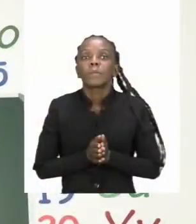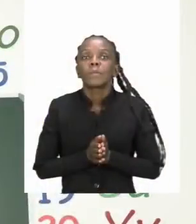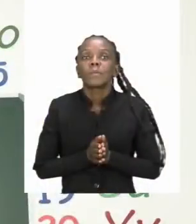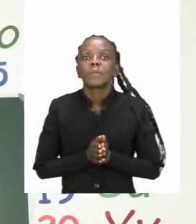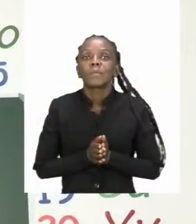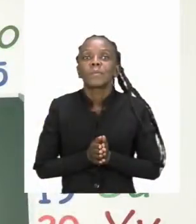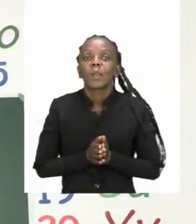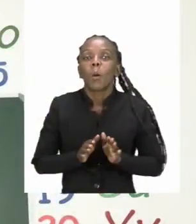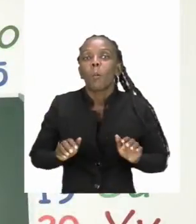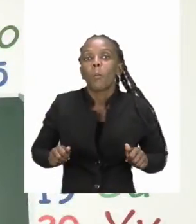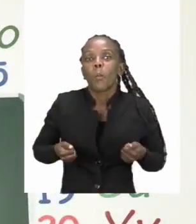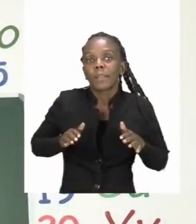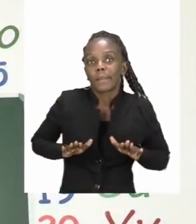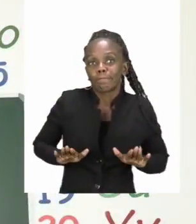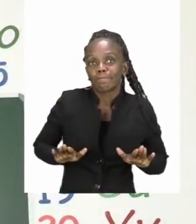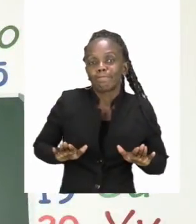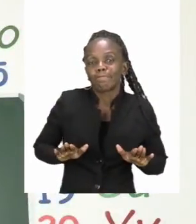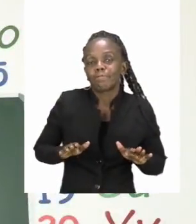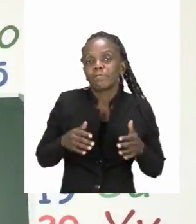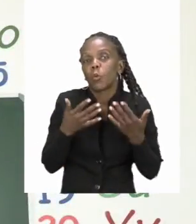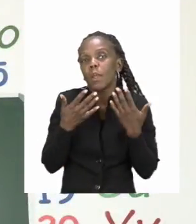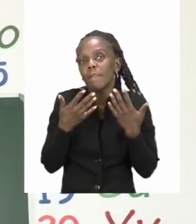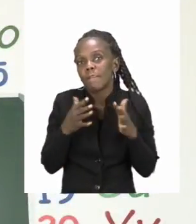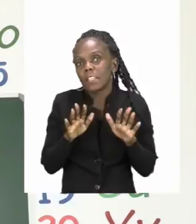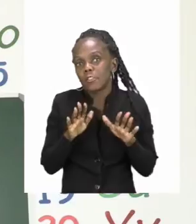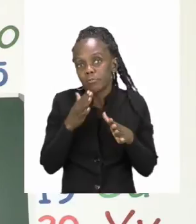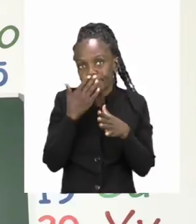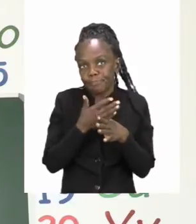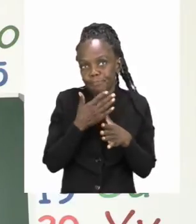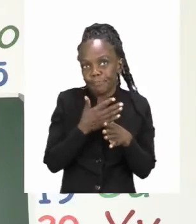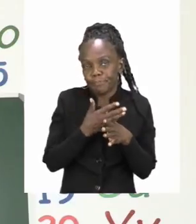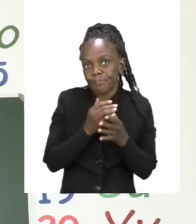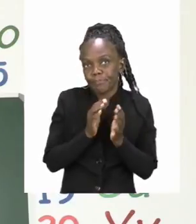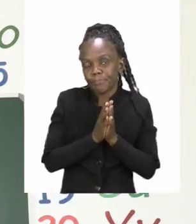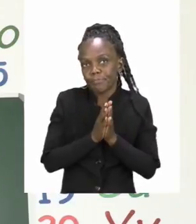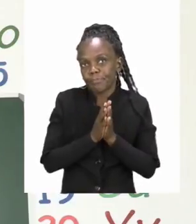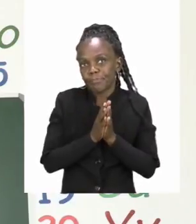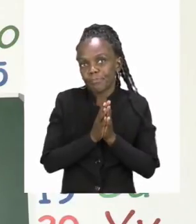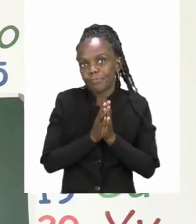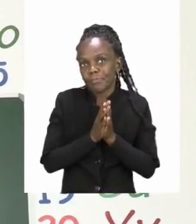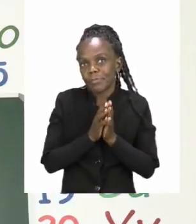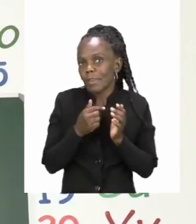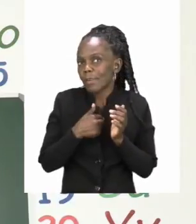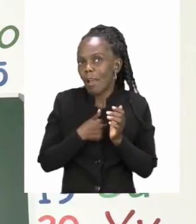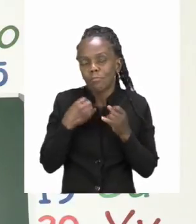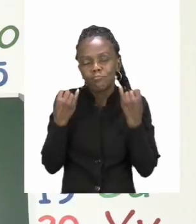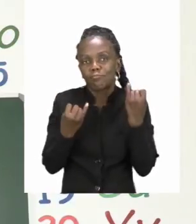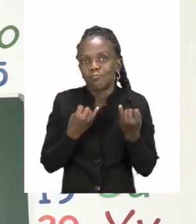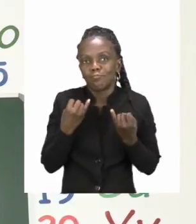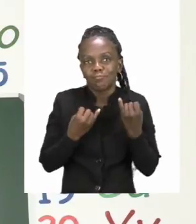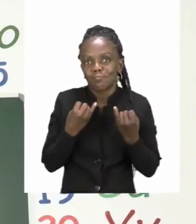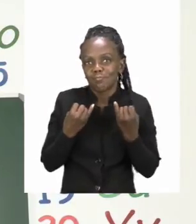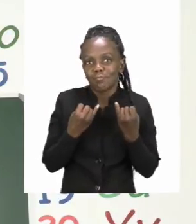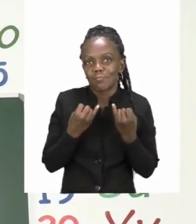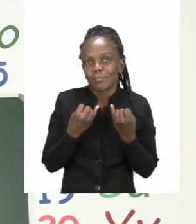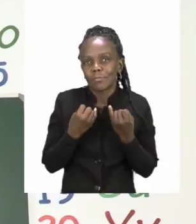Boys and girls, we have now come to the end of our lesson, and I had so much fun with you today. I hope